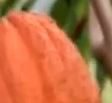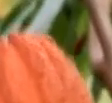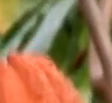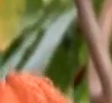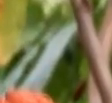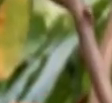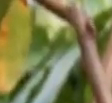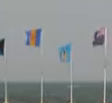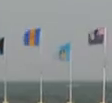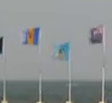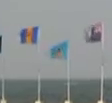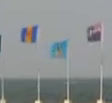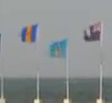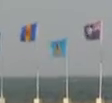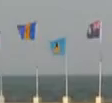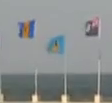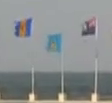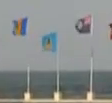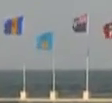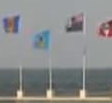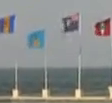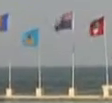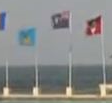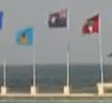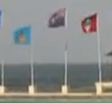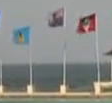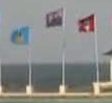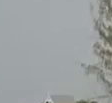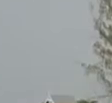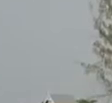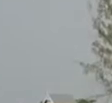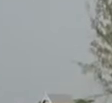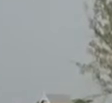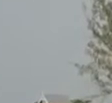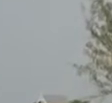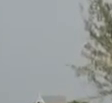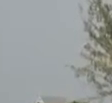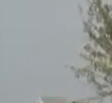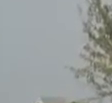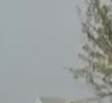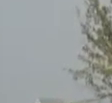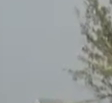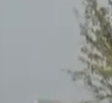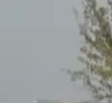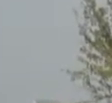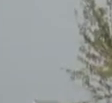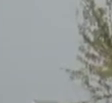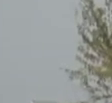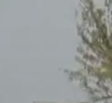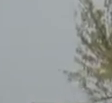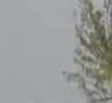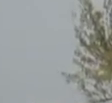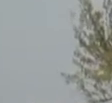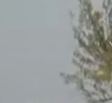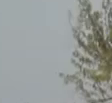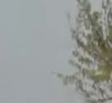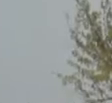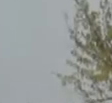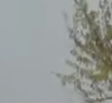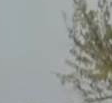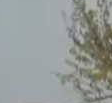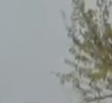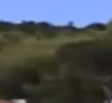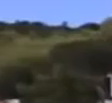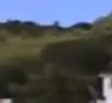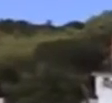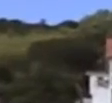There's also a push to diversify the tourism offering, focusing on health and wellness. Prime Minister Holness says a European country is